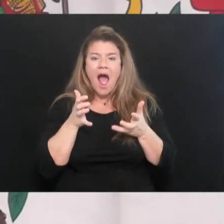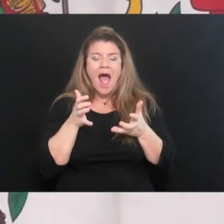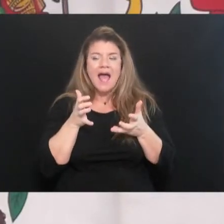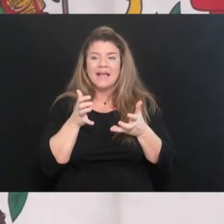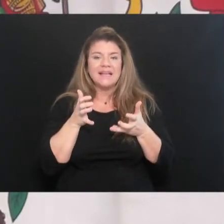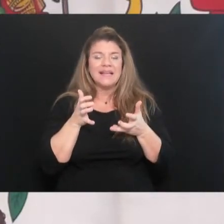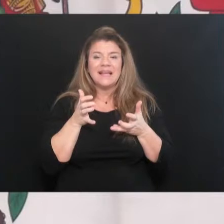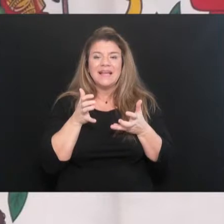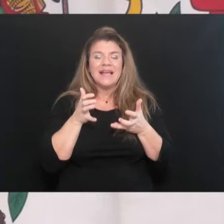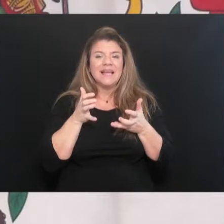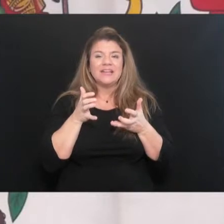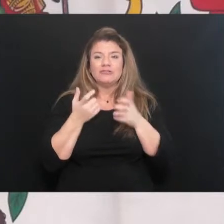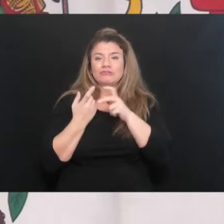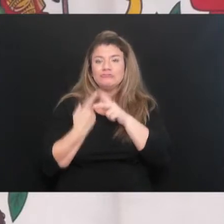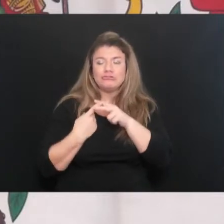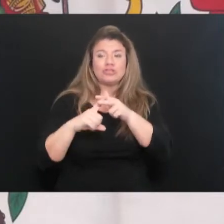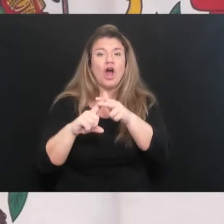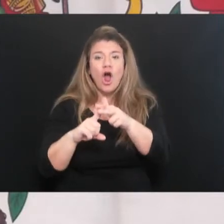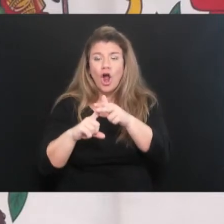out, even though I